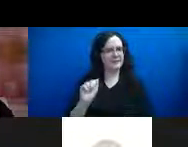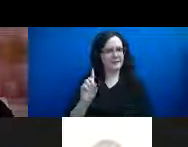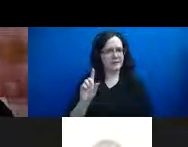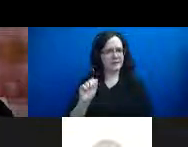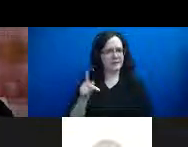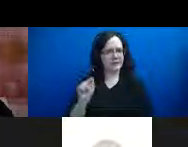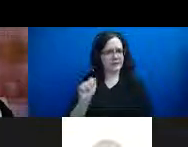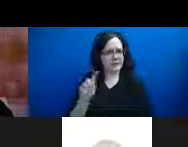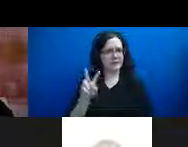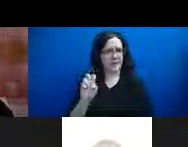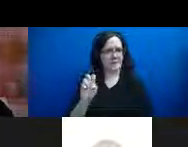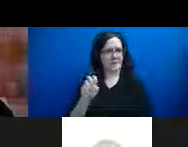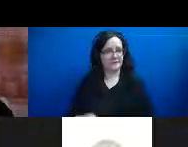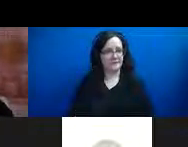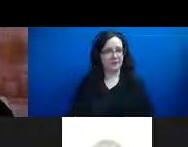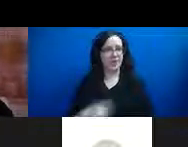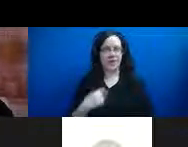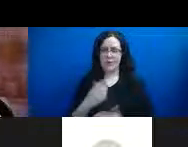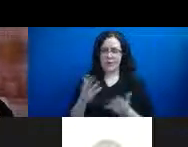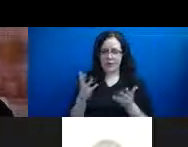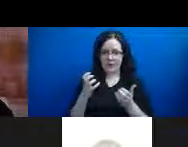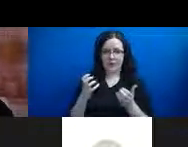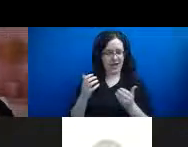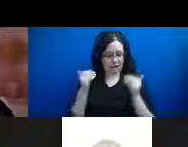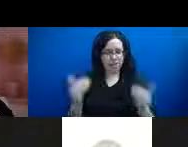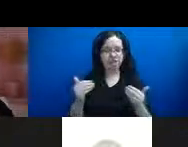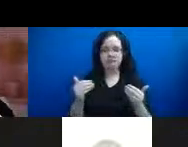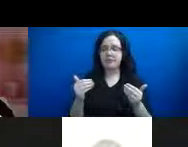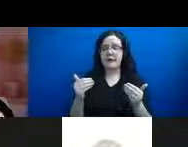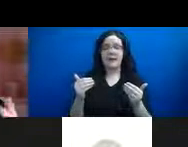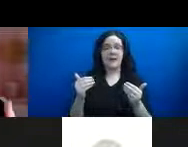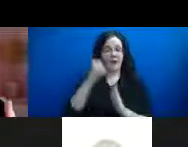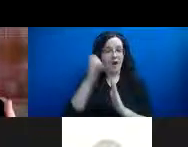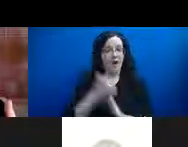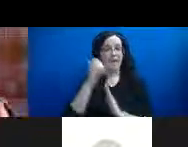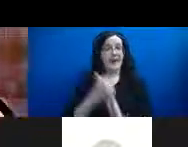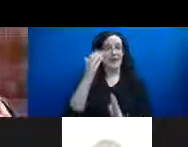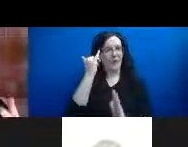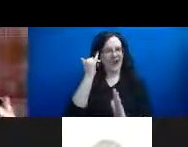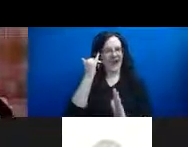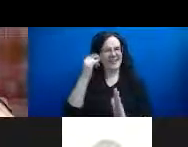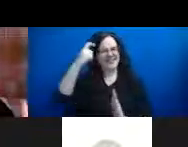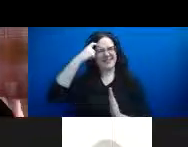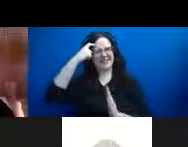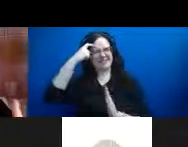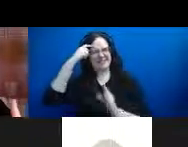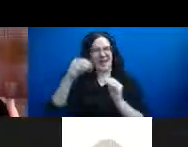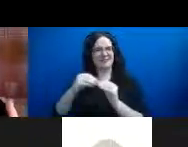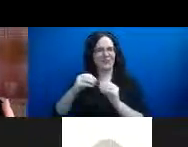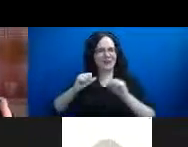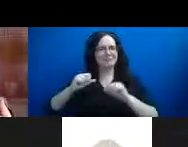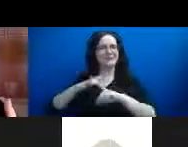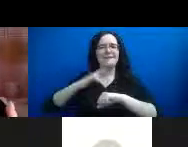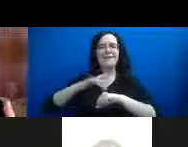as many things reflexive as possible so we have more brain space to take care of other things. And that was really